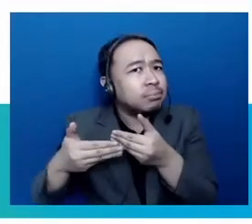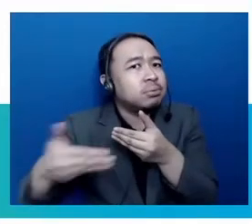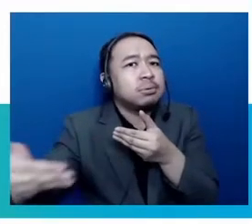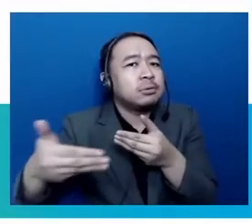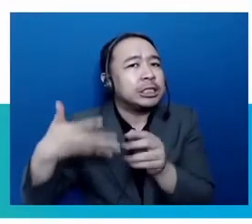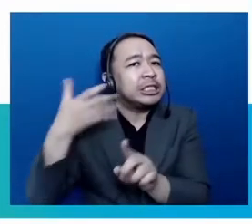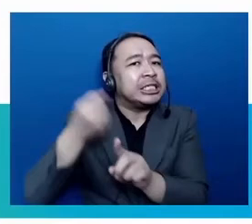All right.